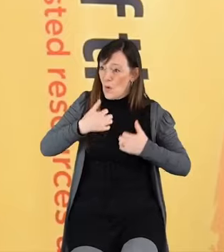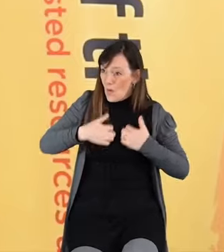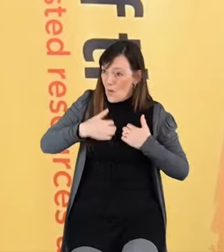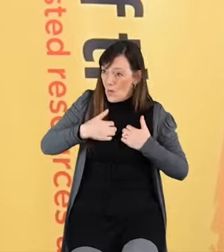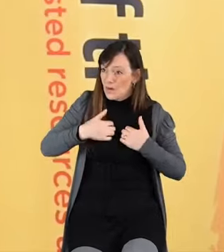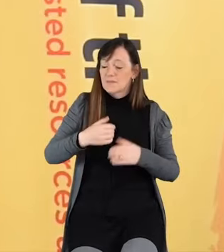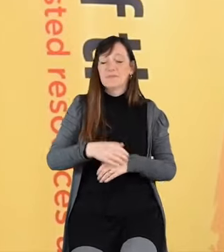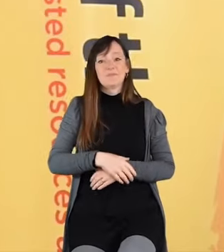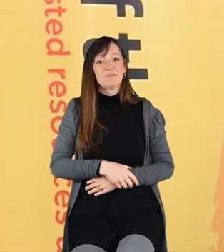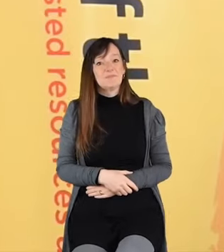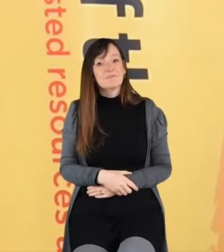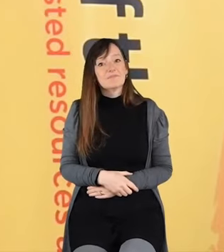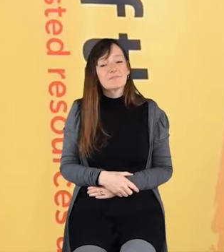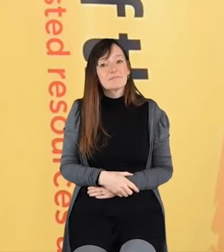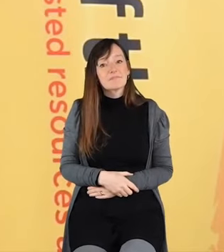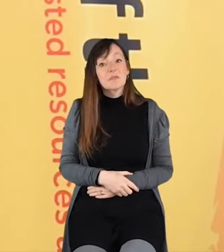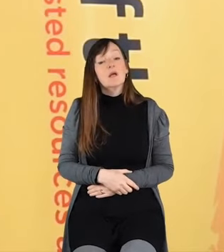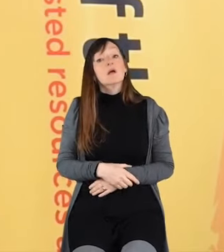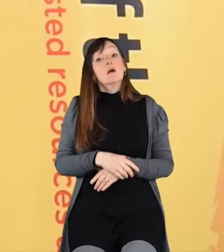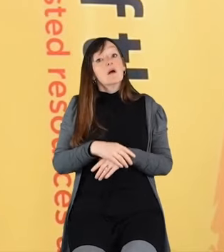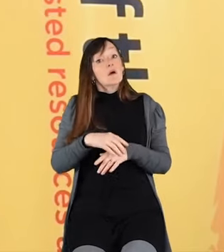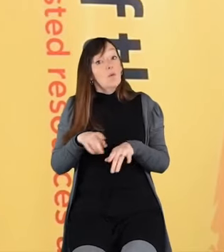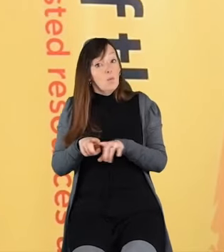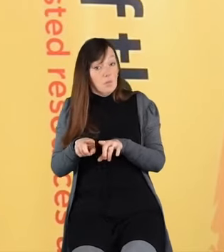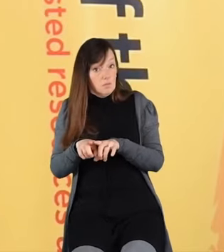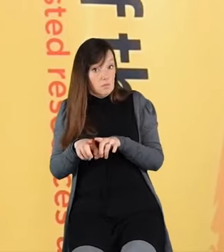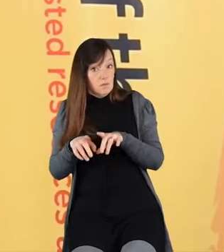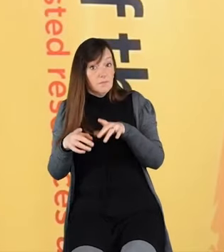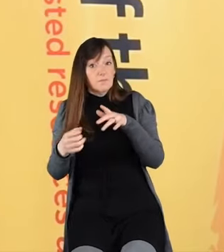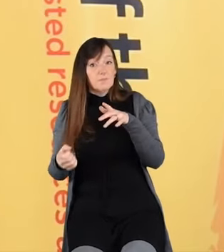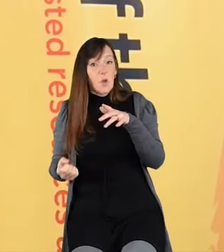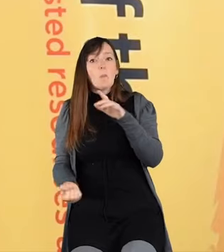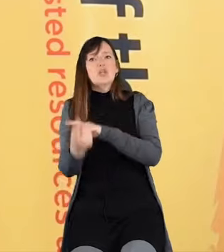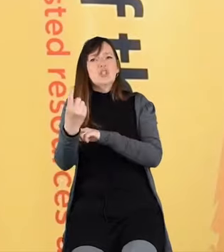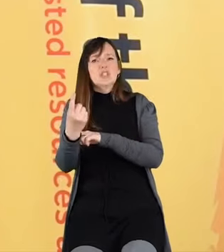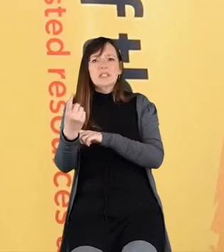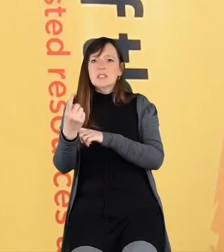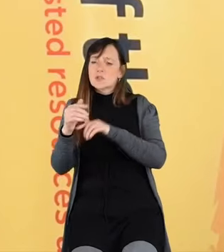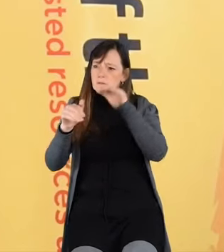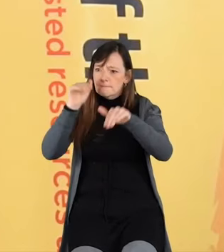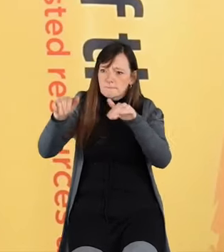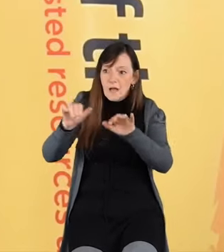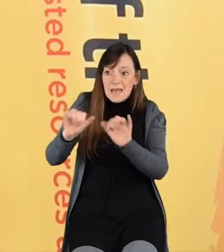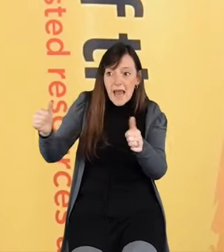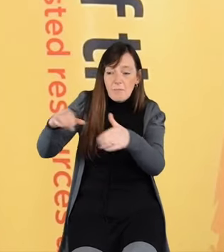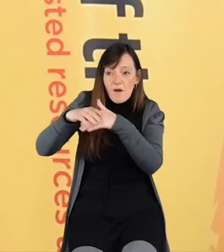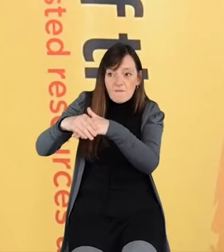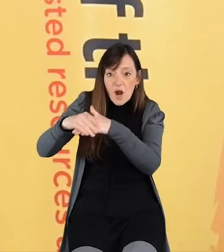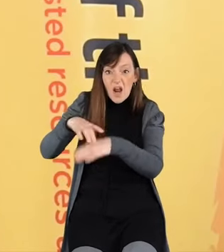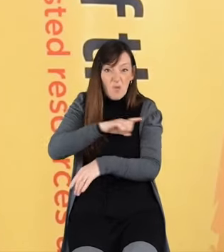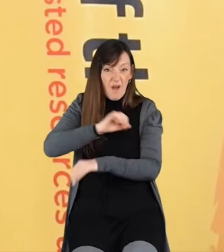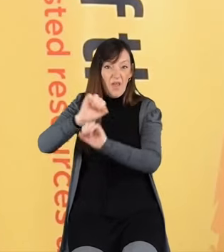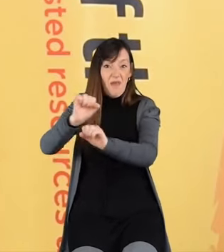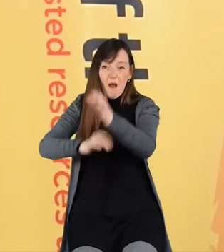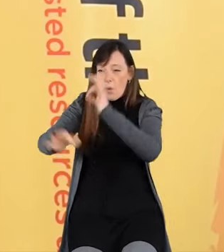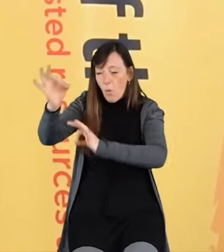amazing opportunity to reach out to our friends and neighbours with the good news of the gospel. They're asking questions, they're searching. Years ago, Becky Pippitt